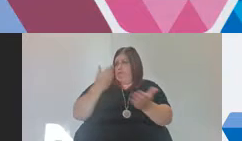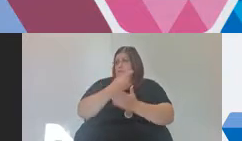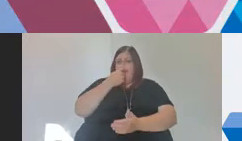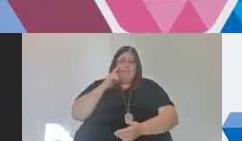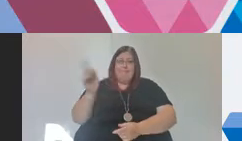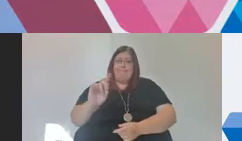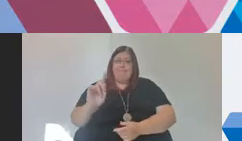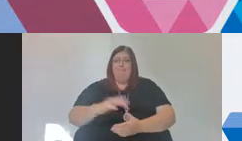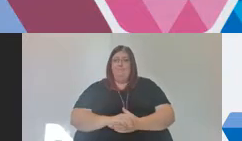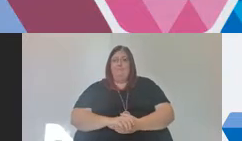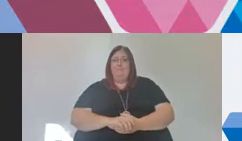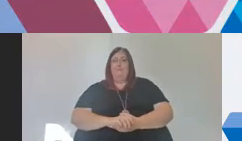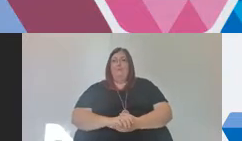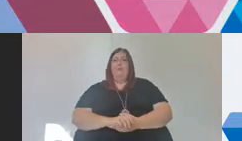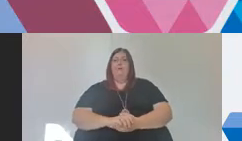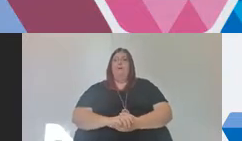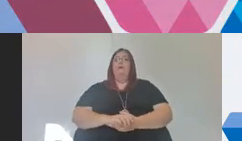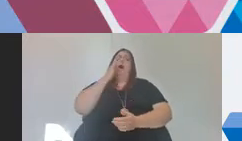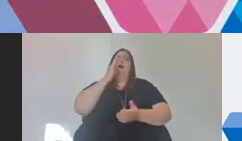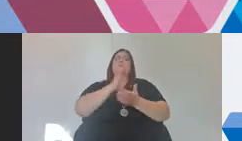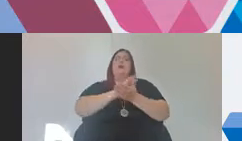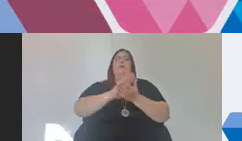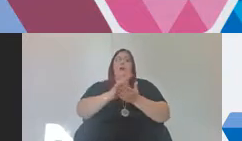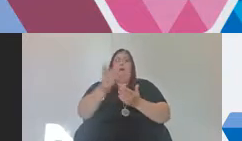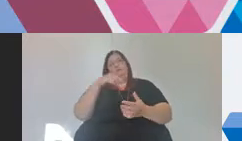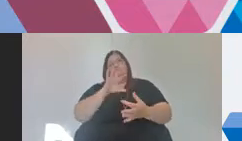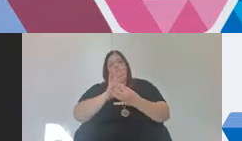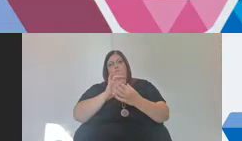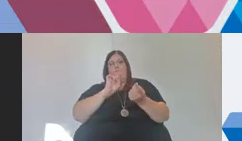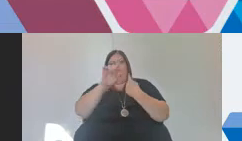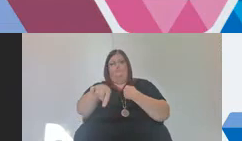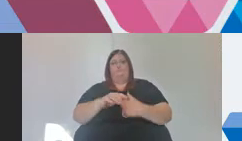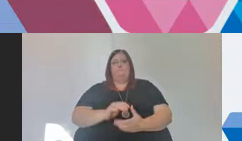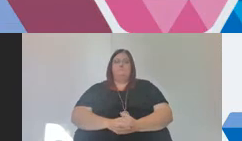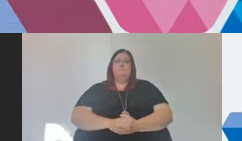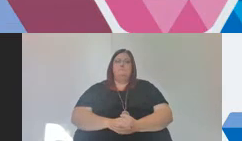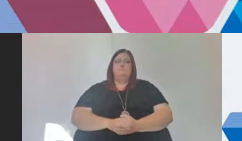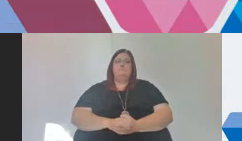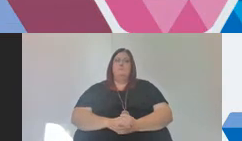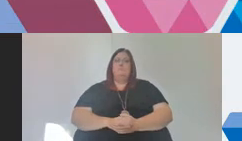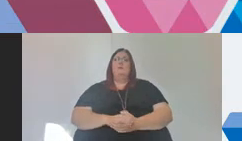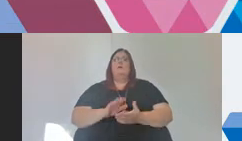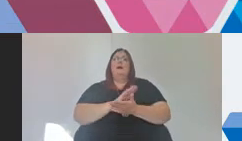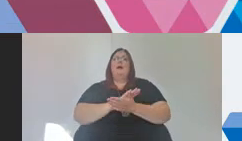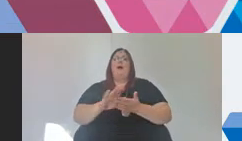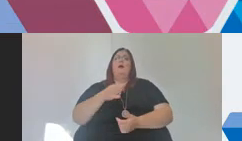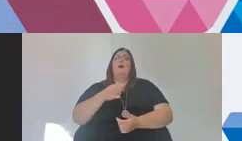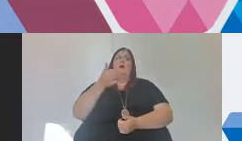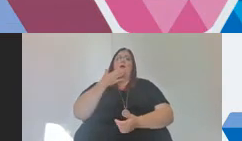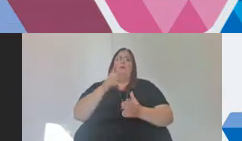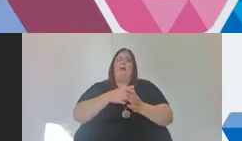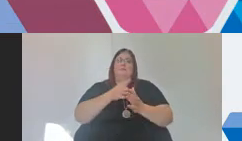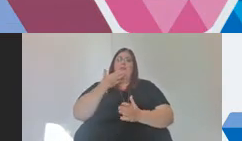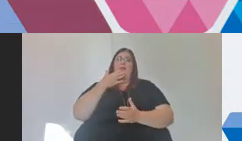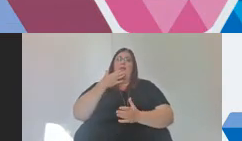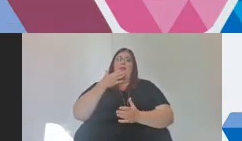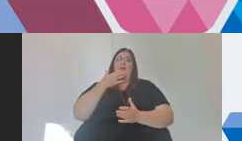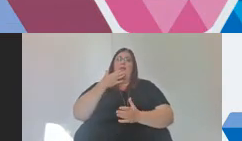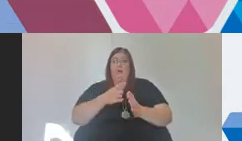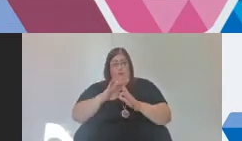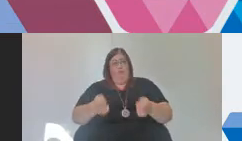Thank you, Julian. Can I invite Heather in to respond to that, please? Thanks, Alison, and thank you, Julia, for raising this